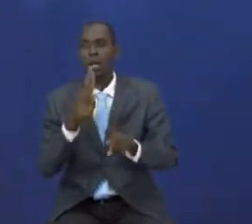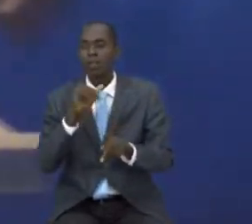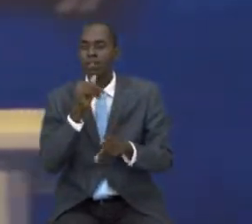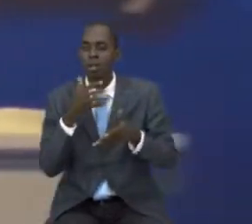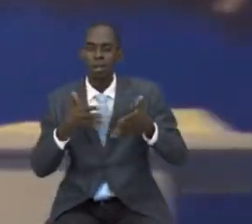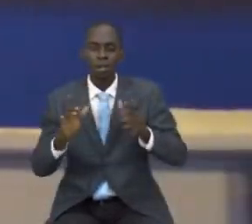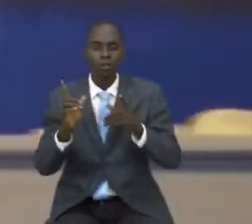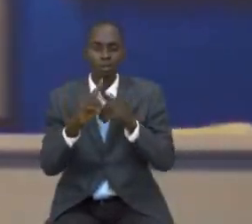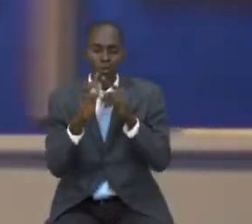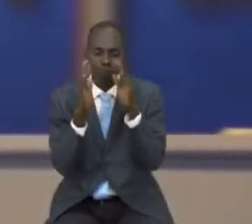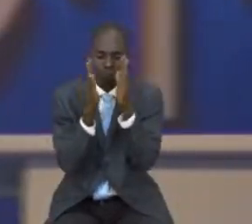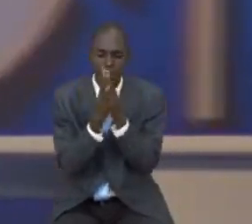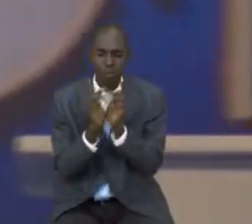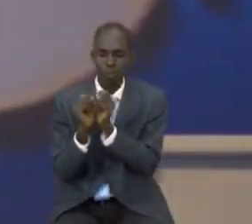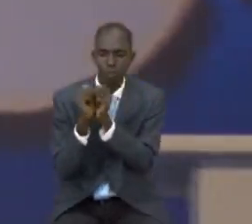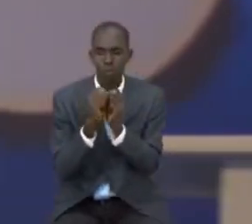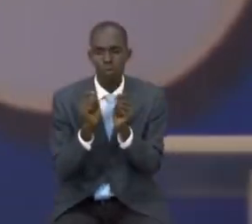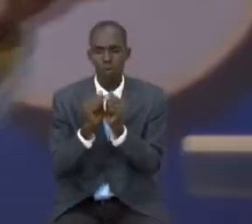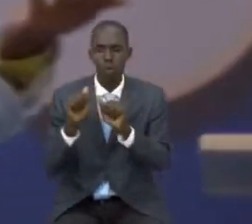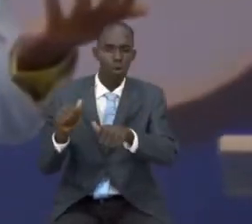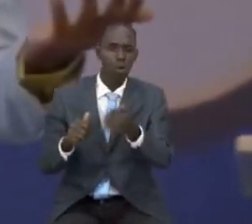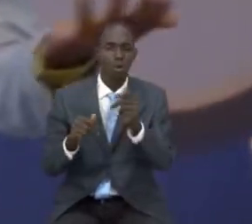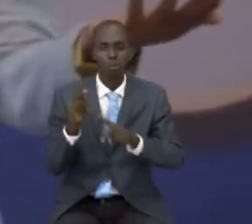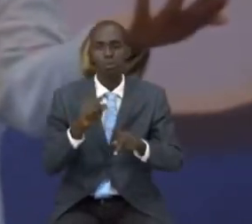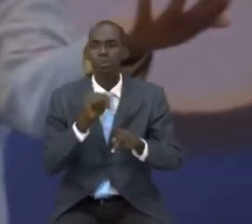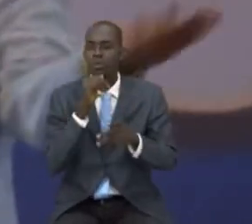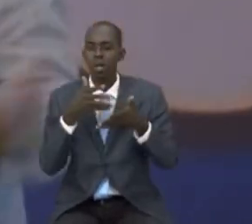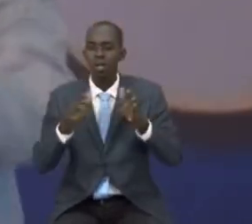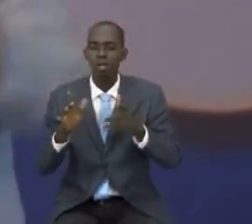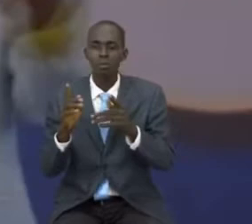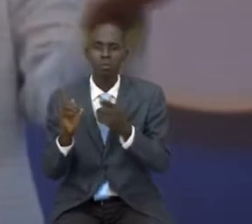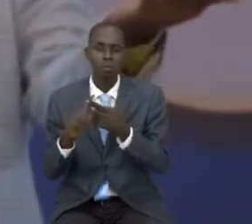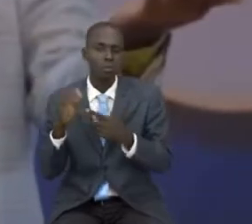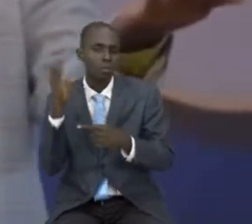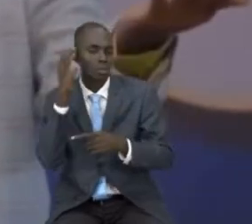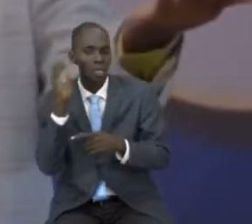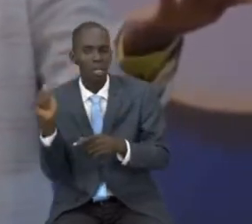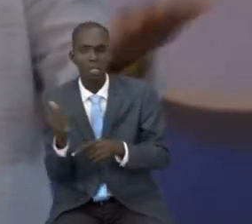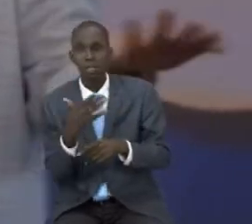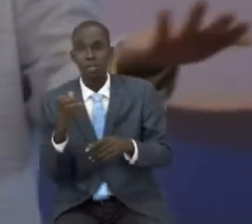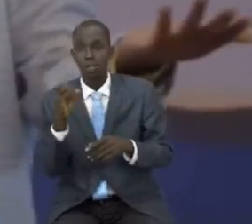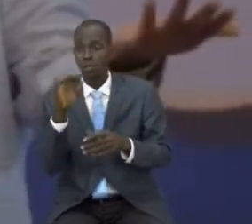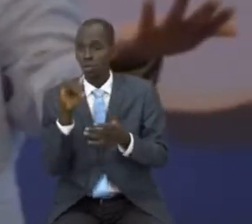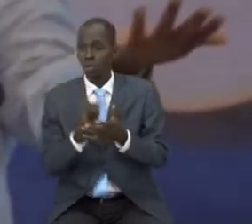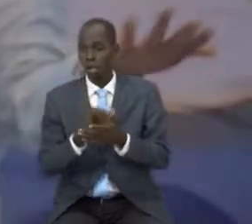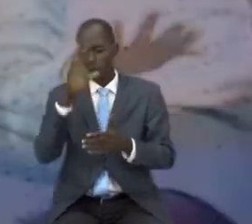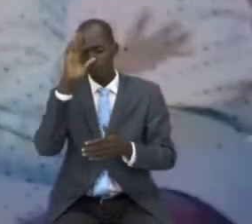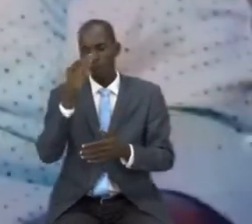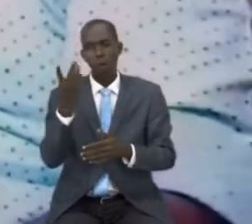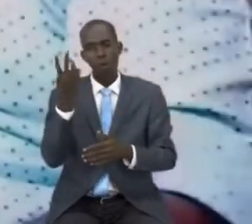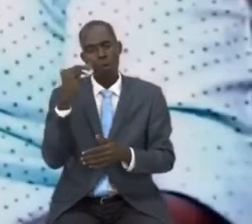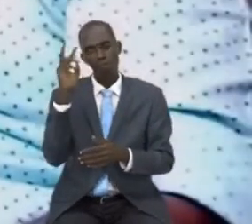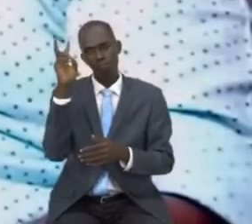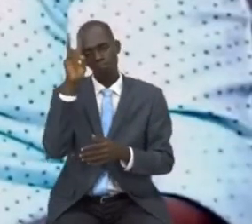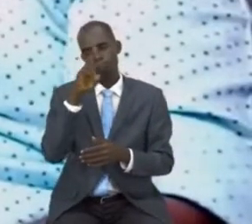other people. They were not allowed to hear anything. So the man was ignorant because he